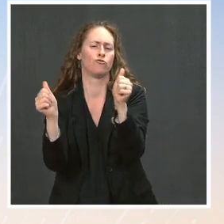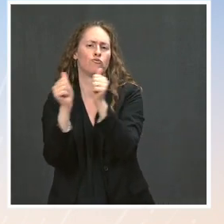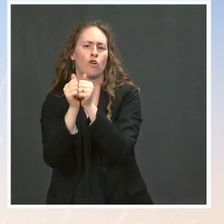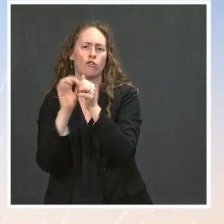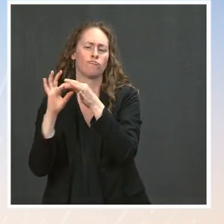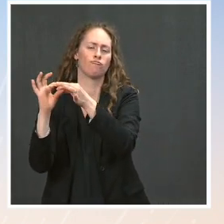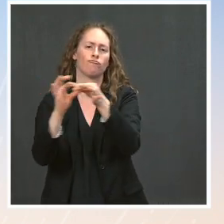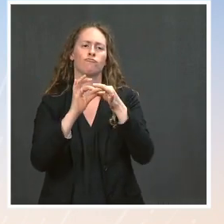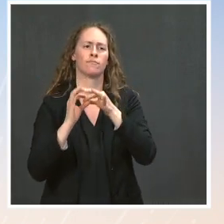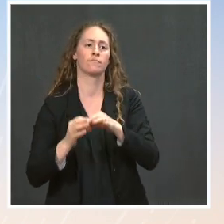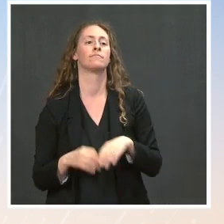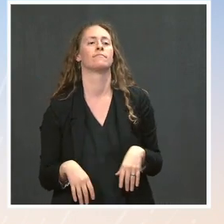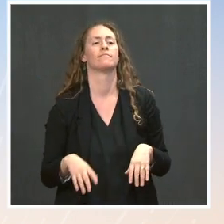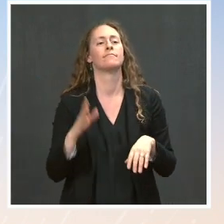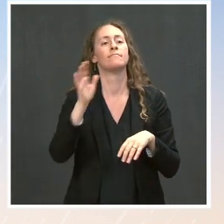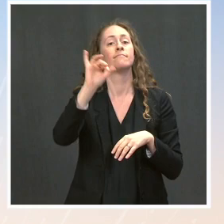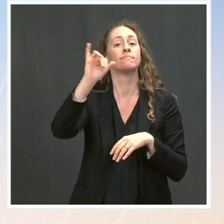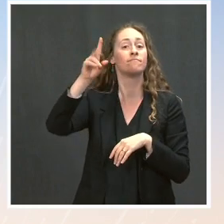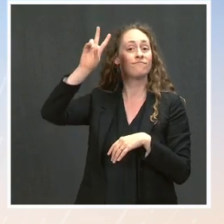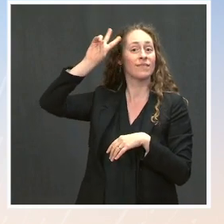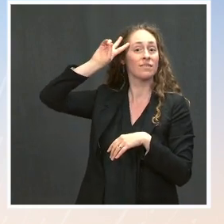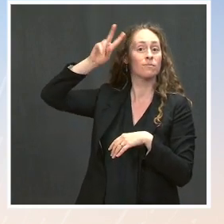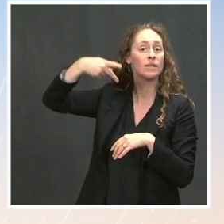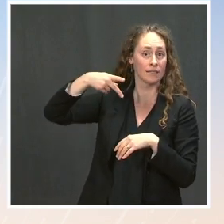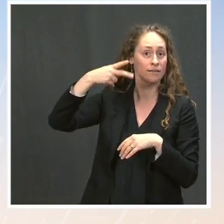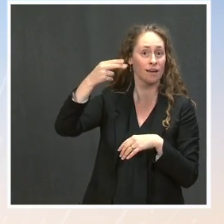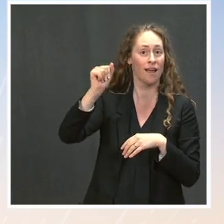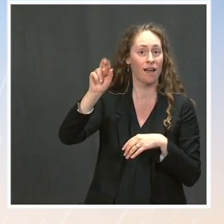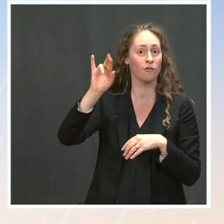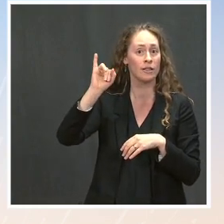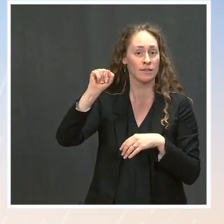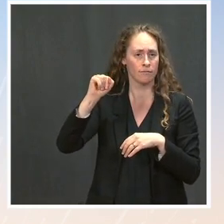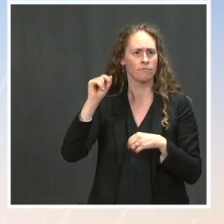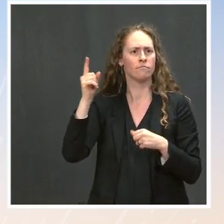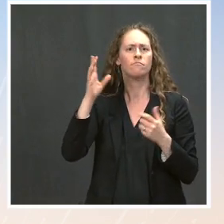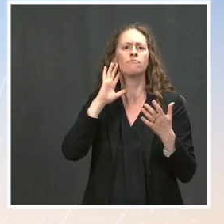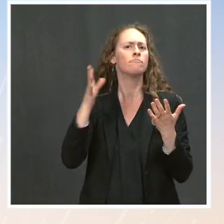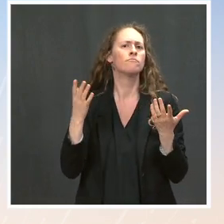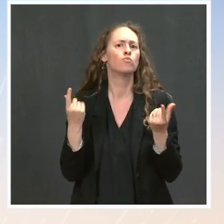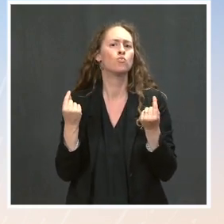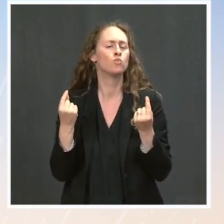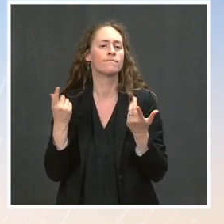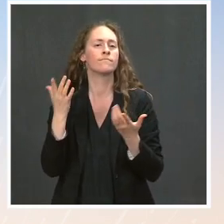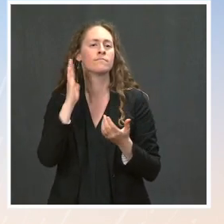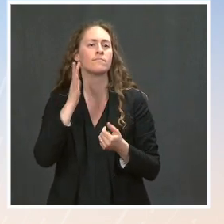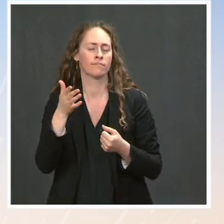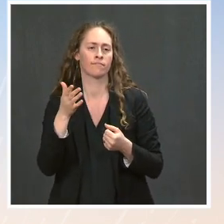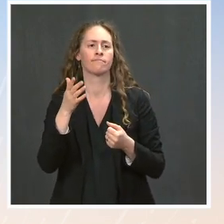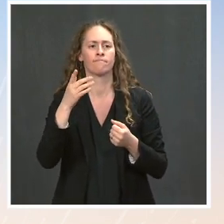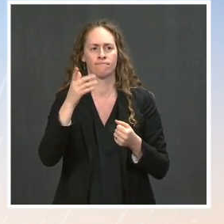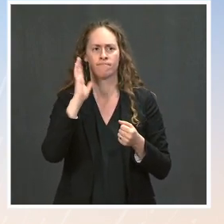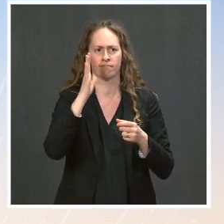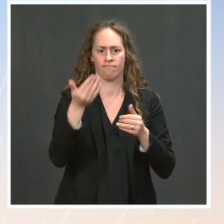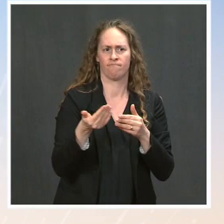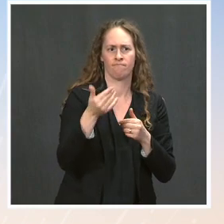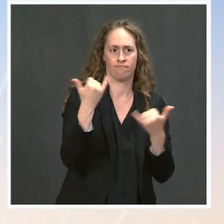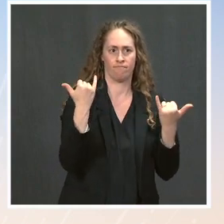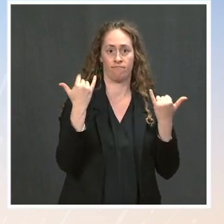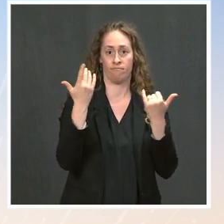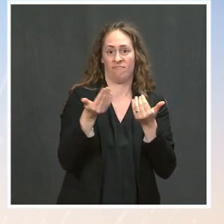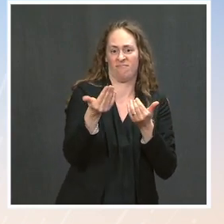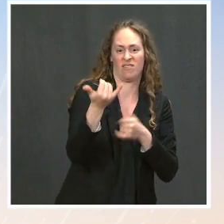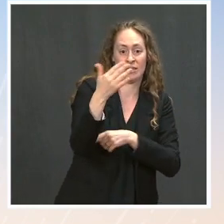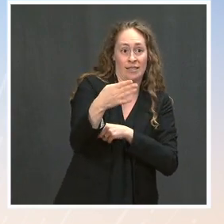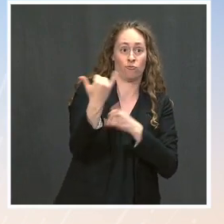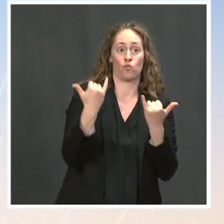Also, Vice President Harris will have a bilateral meeting with the President of Guatemala this afternoon. They'll meet virtually to discuss